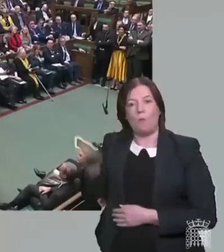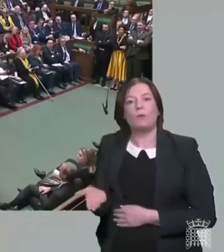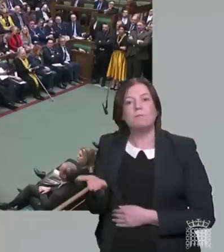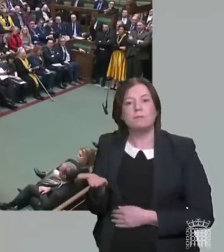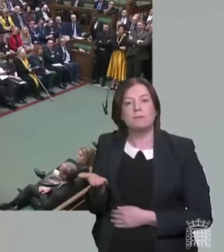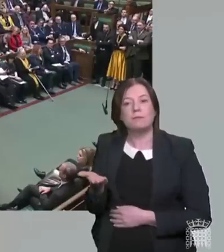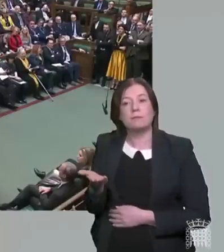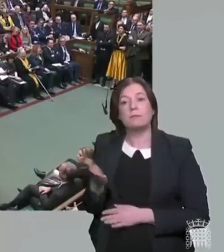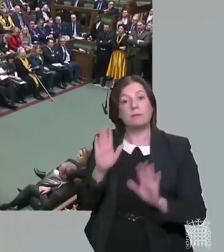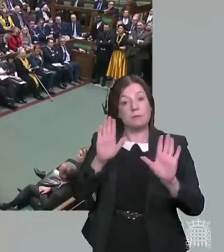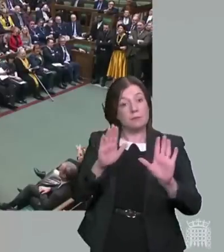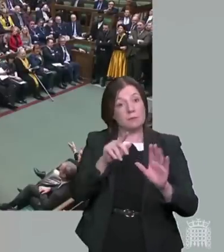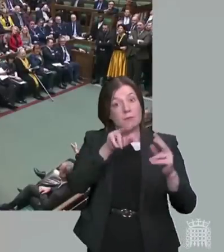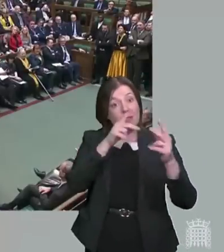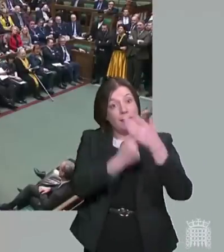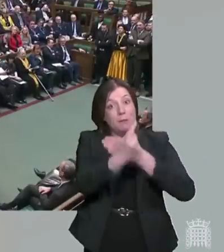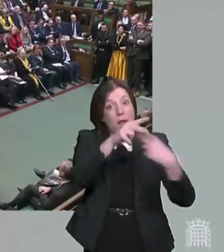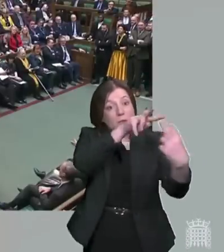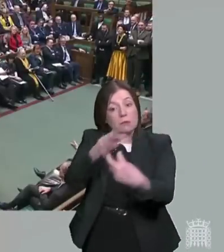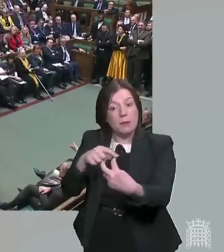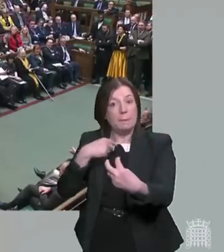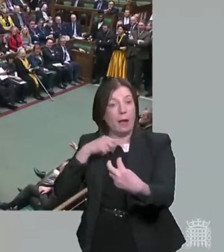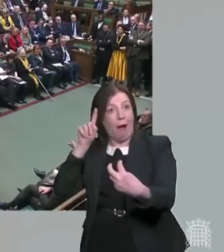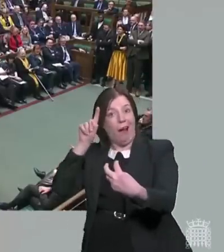can't prejudge the outcome of that, but it is